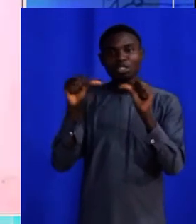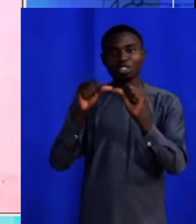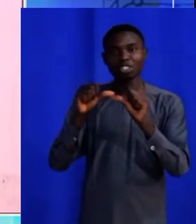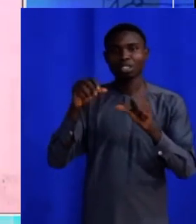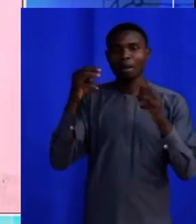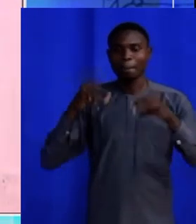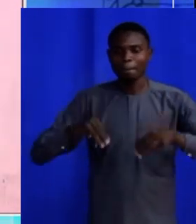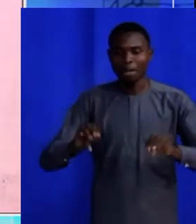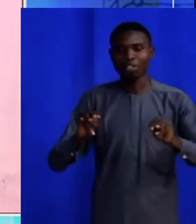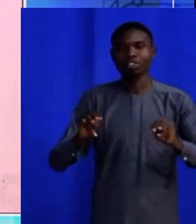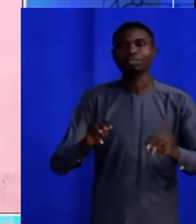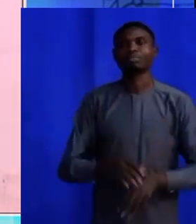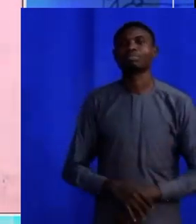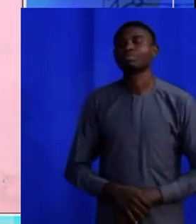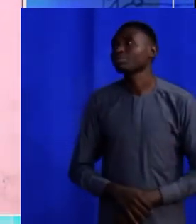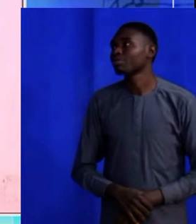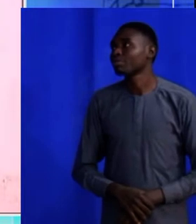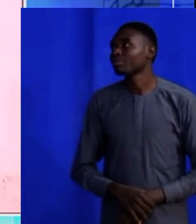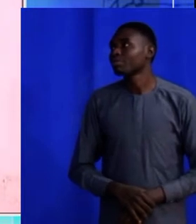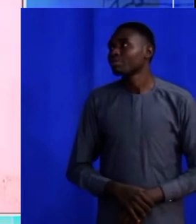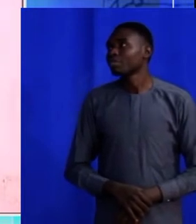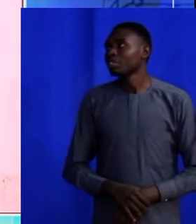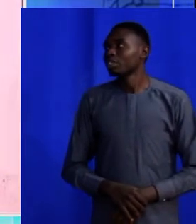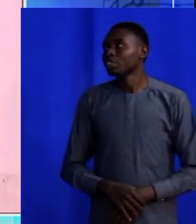Uses of farm animals.